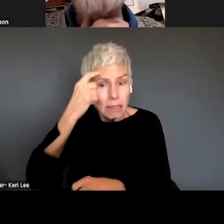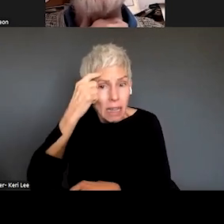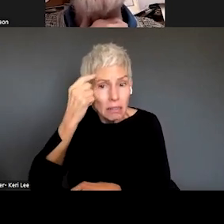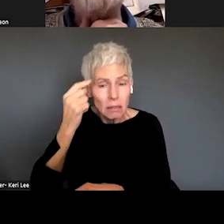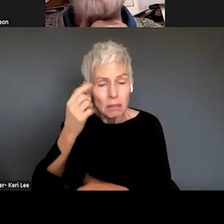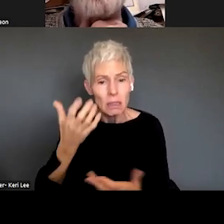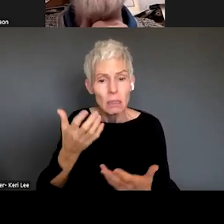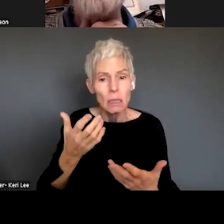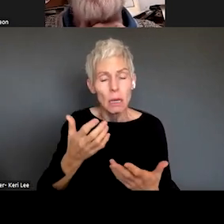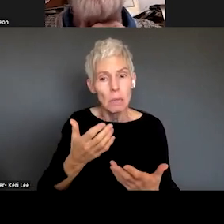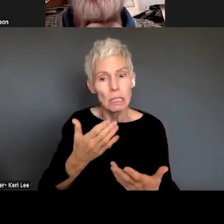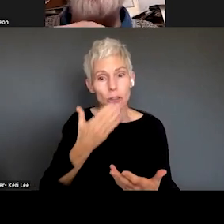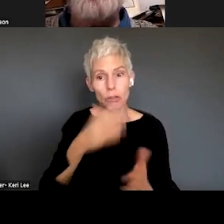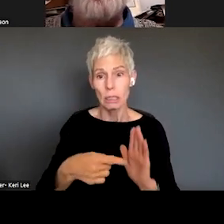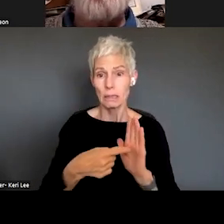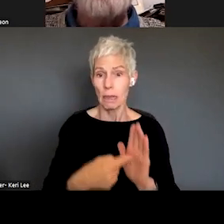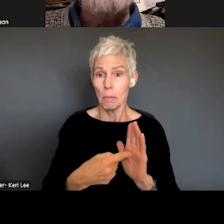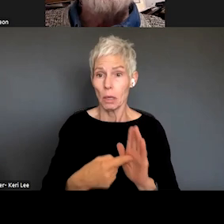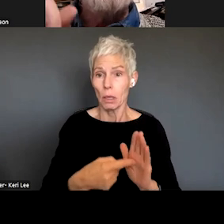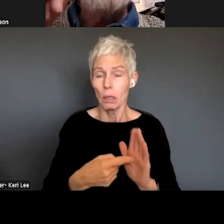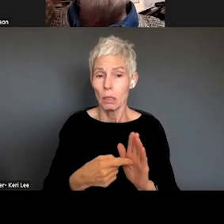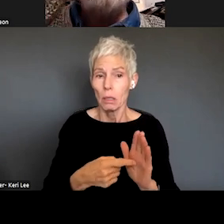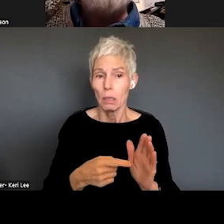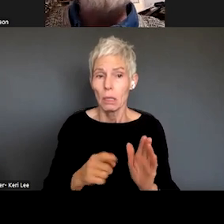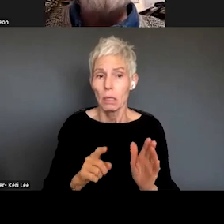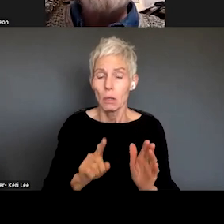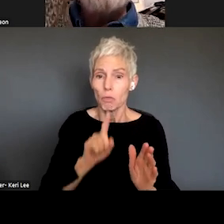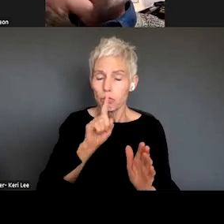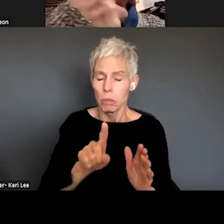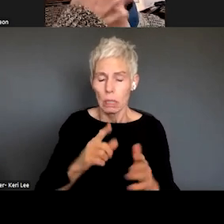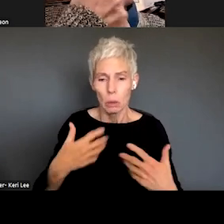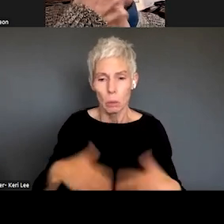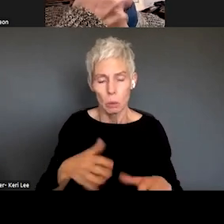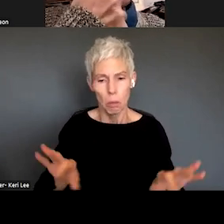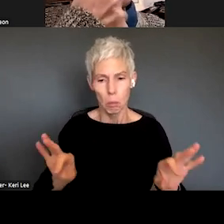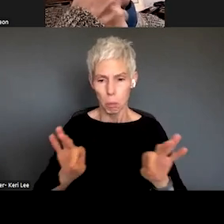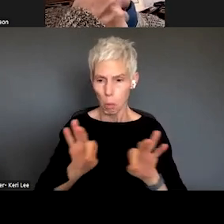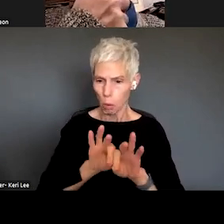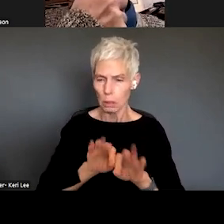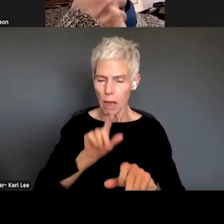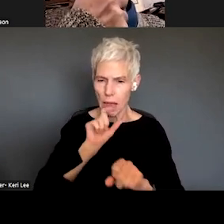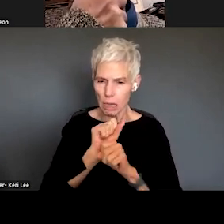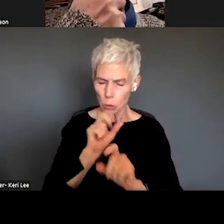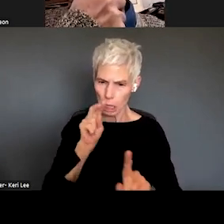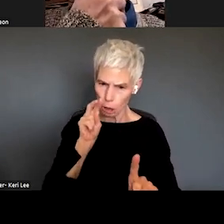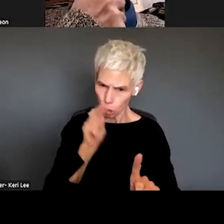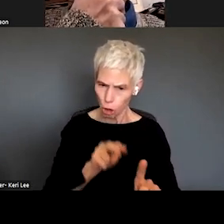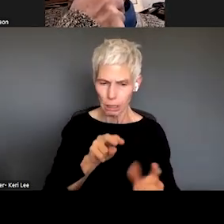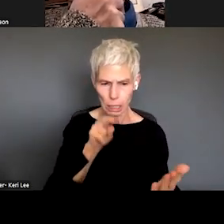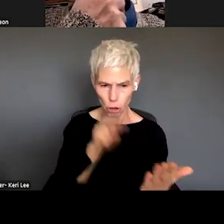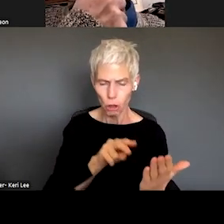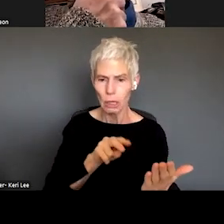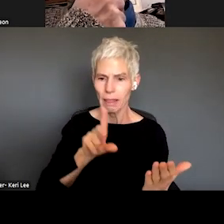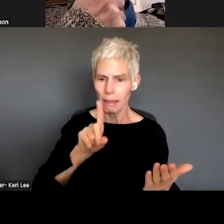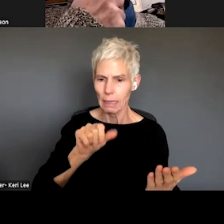great example of where it's really important to look at what the actual data